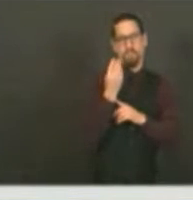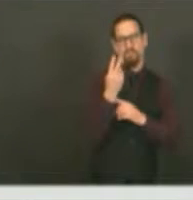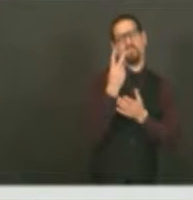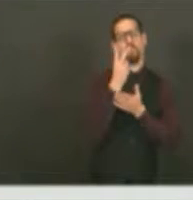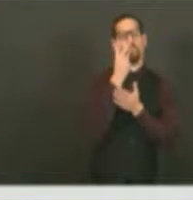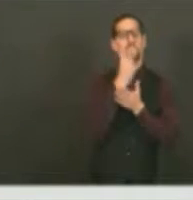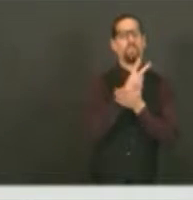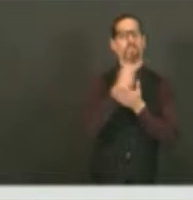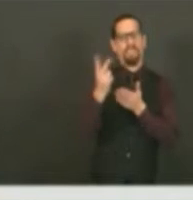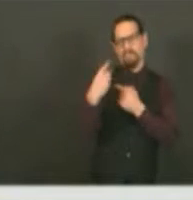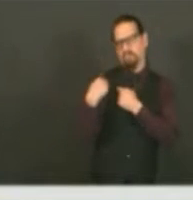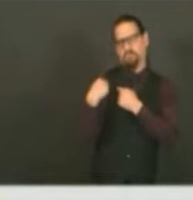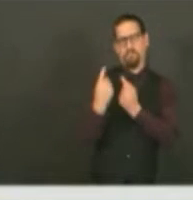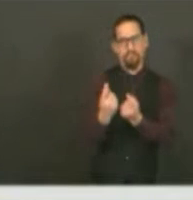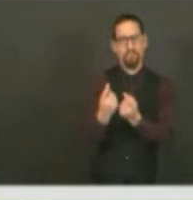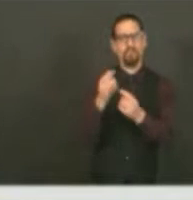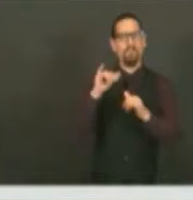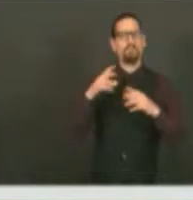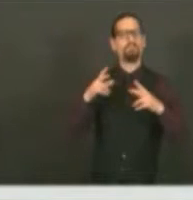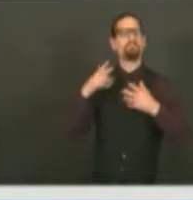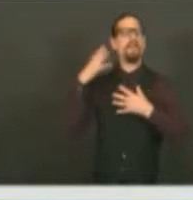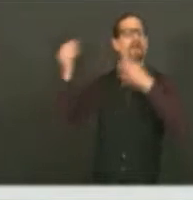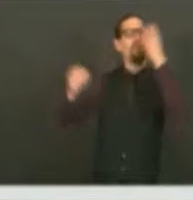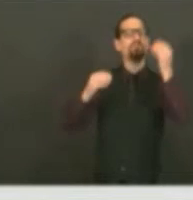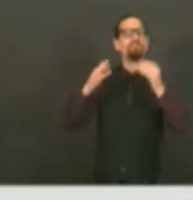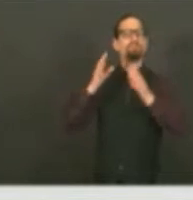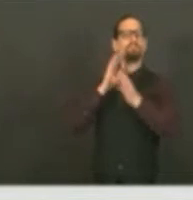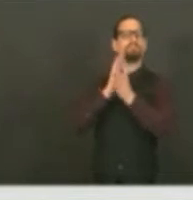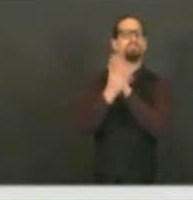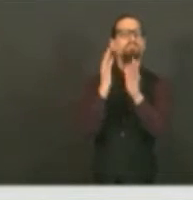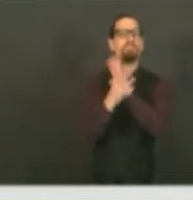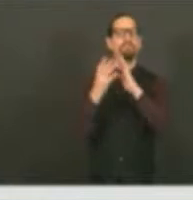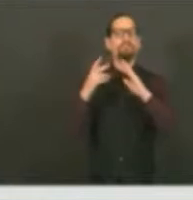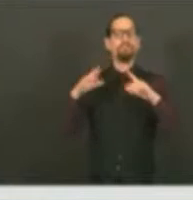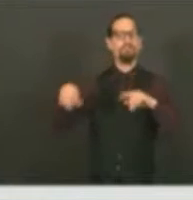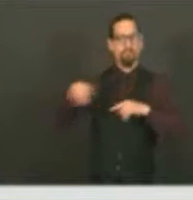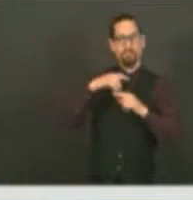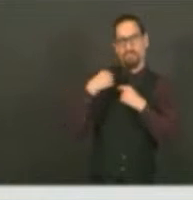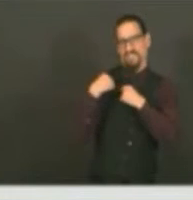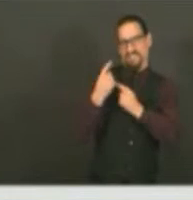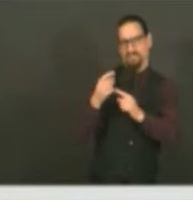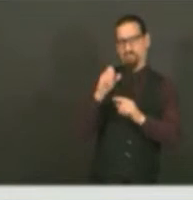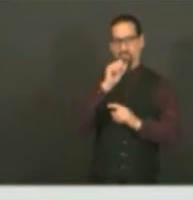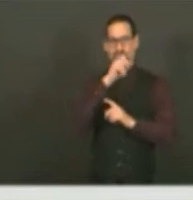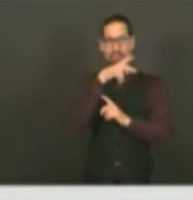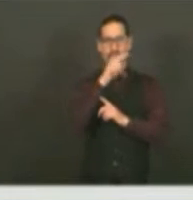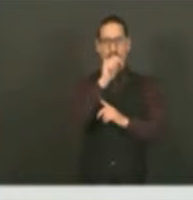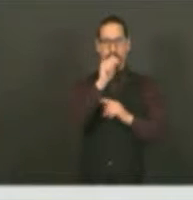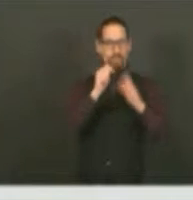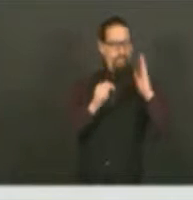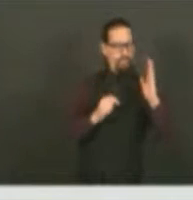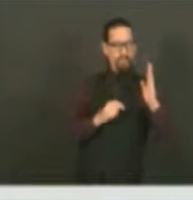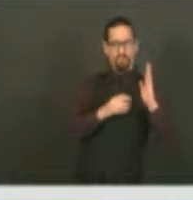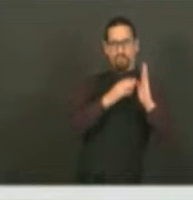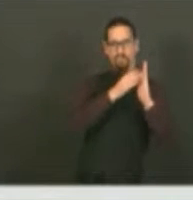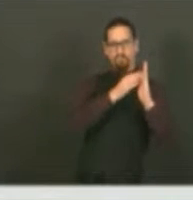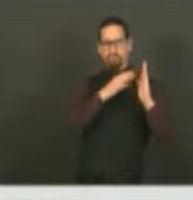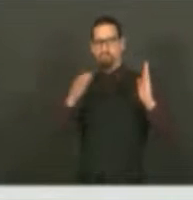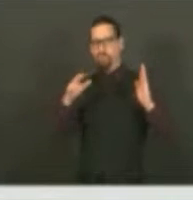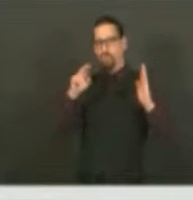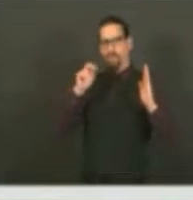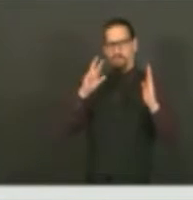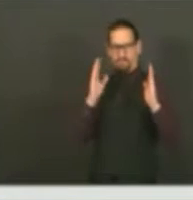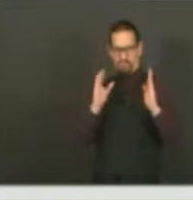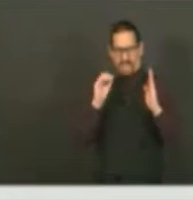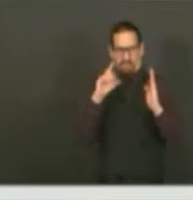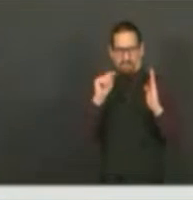1st, as you'll see, between September 1st and September 8th, we started to see a big uptick in